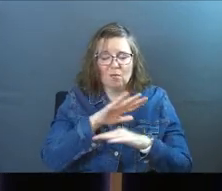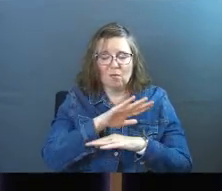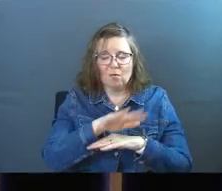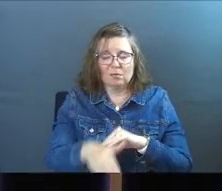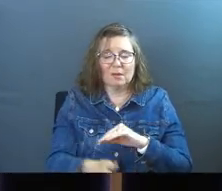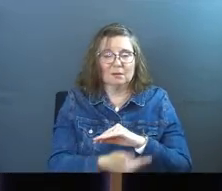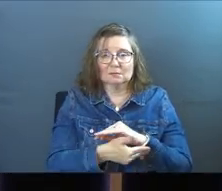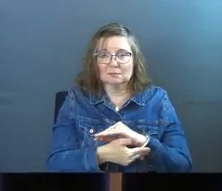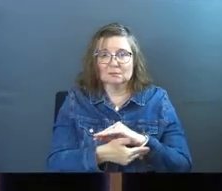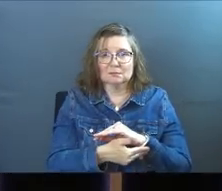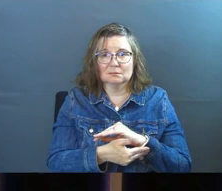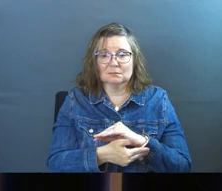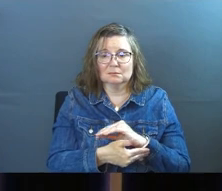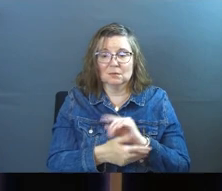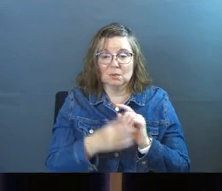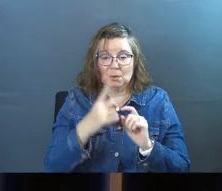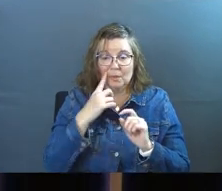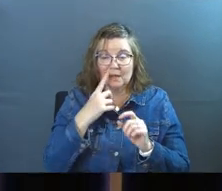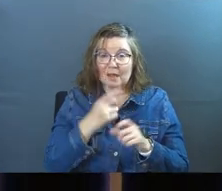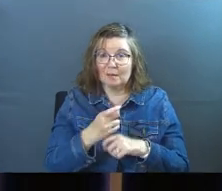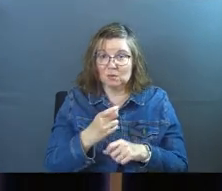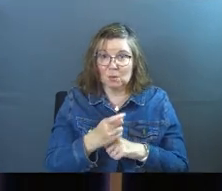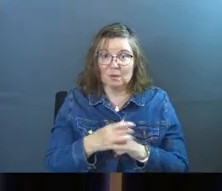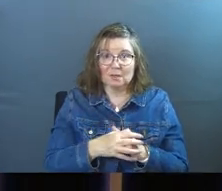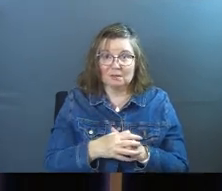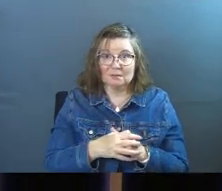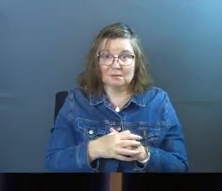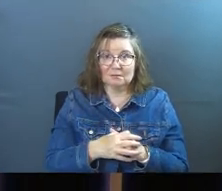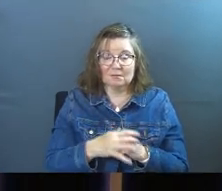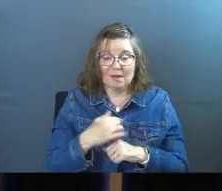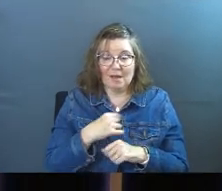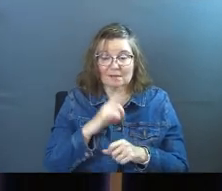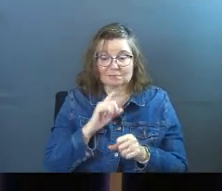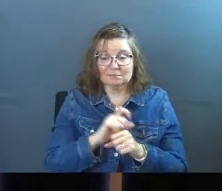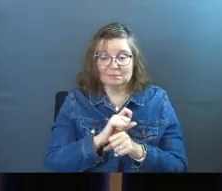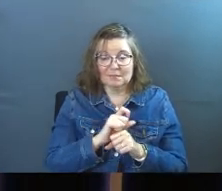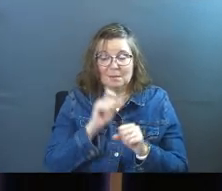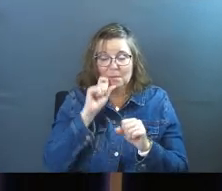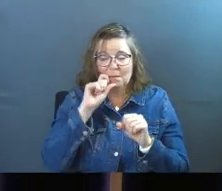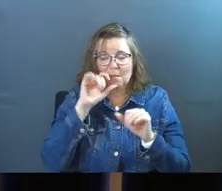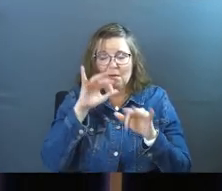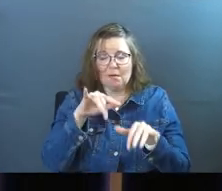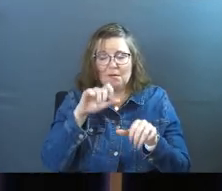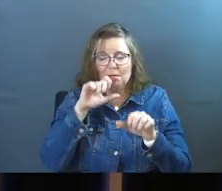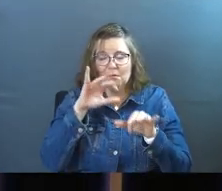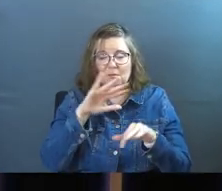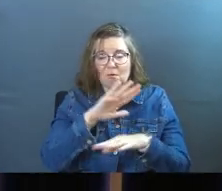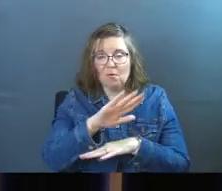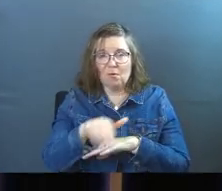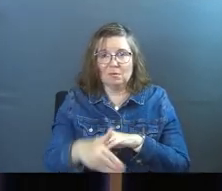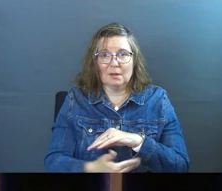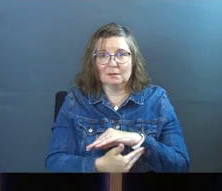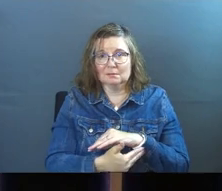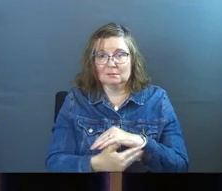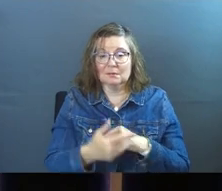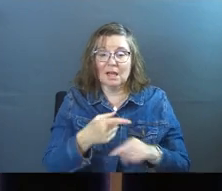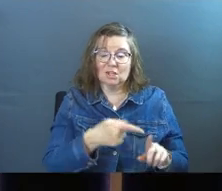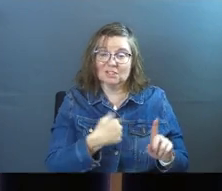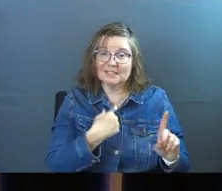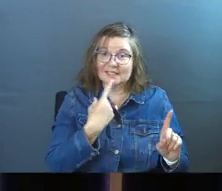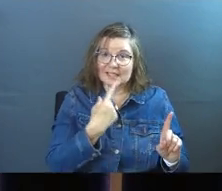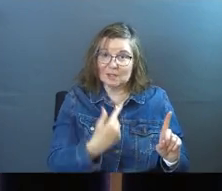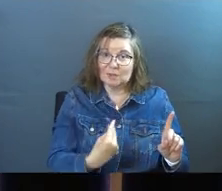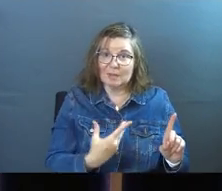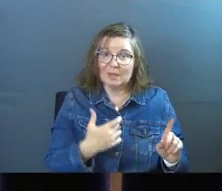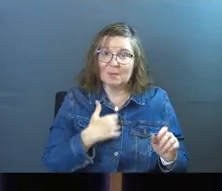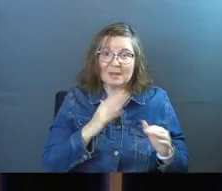long. She said, "You think I'm joking?" She's like, "I bawled all night long." And she's saying